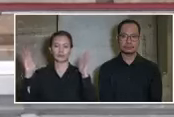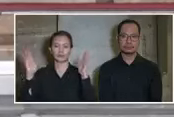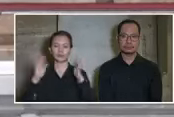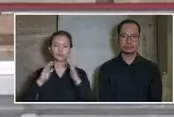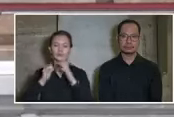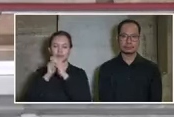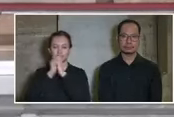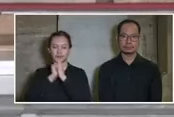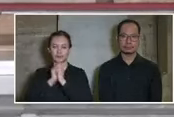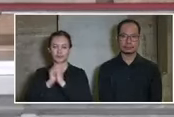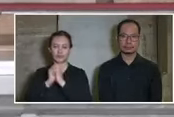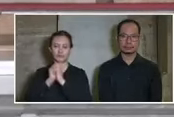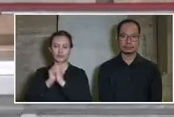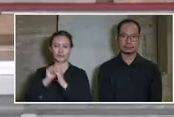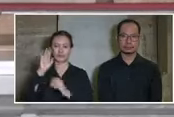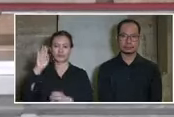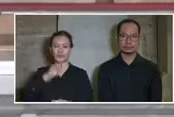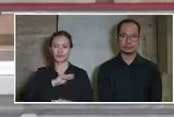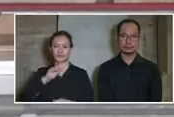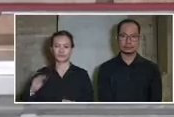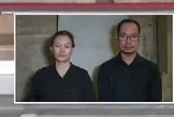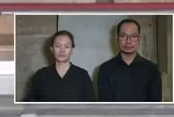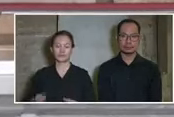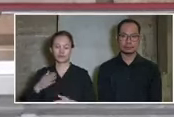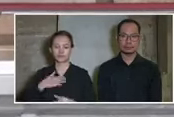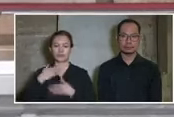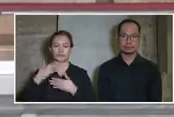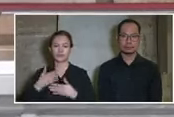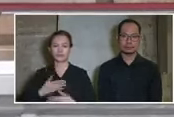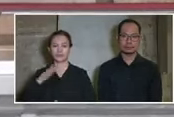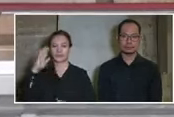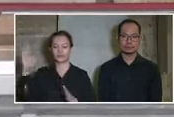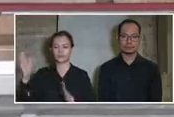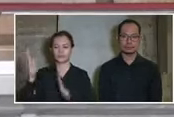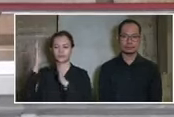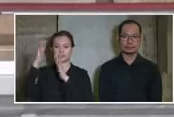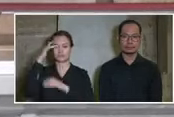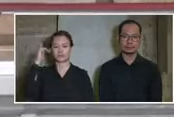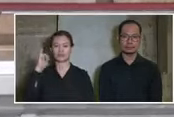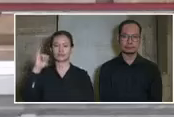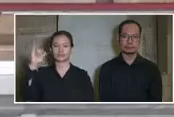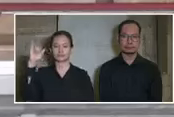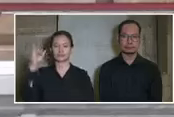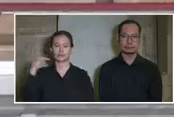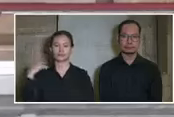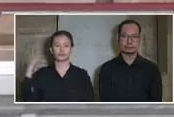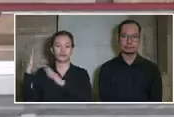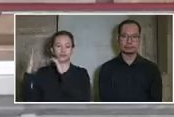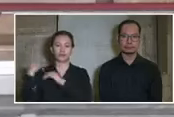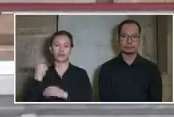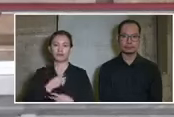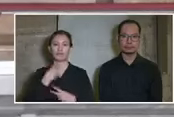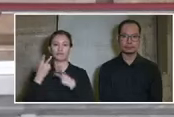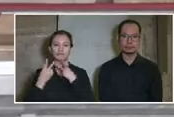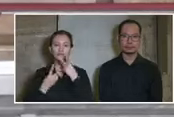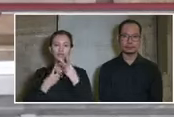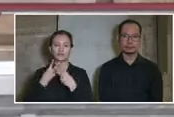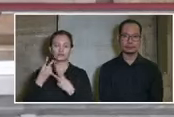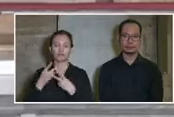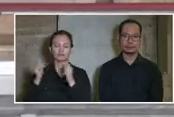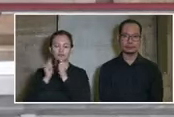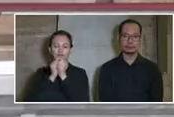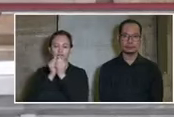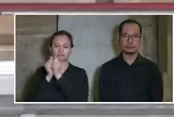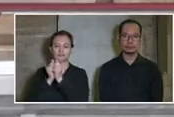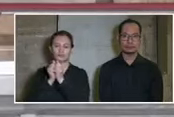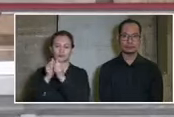majesty and rejoices in your presence forever. May our voices, we pray, join with theirs